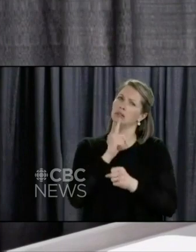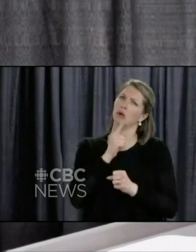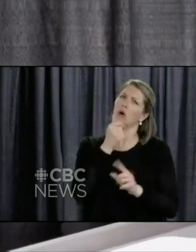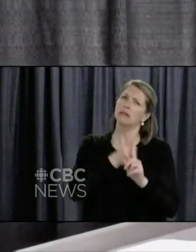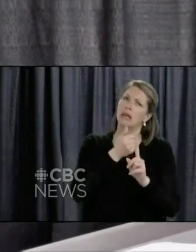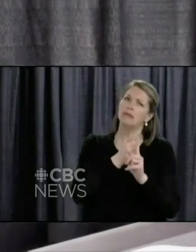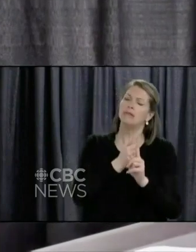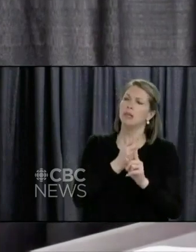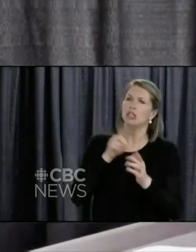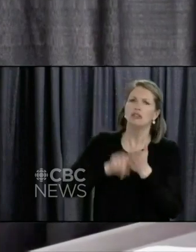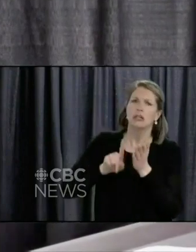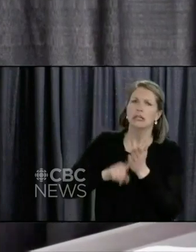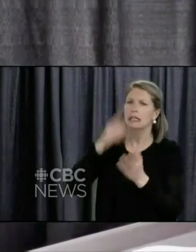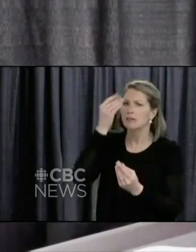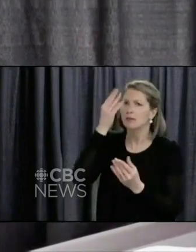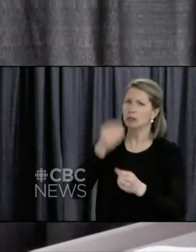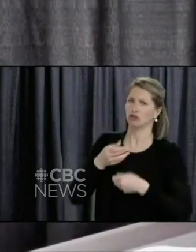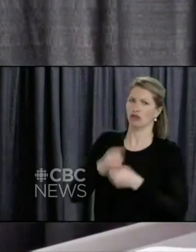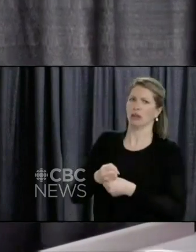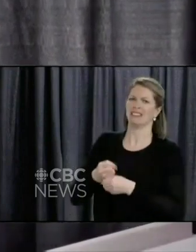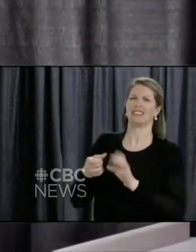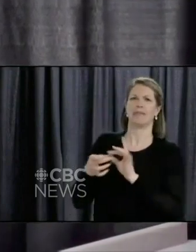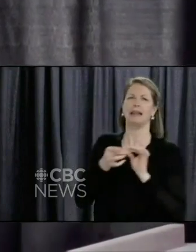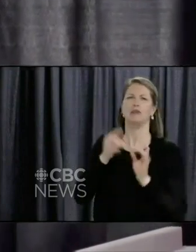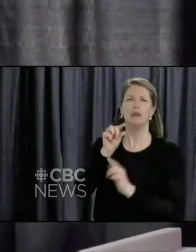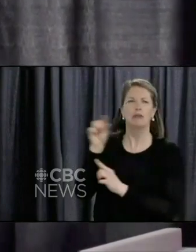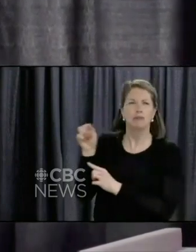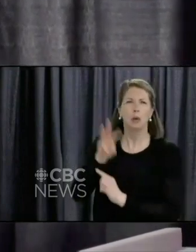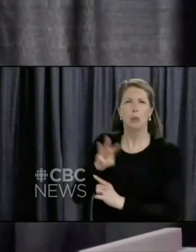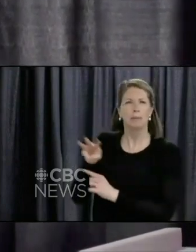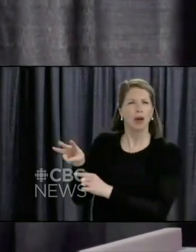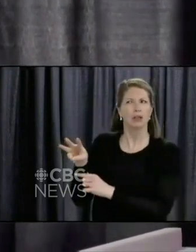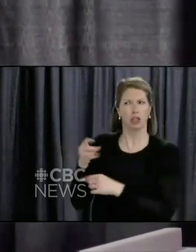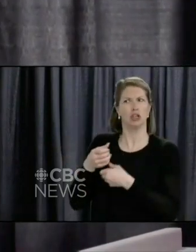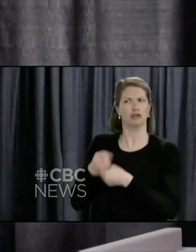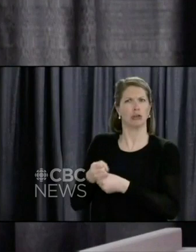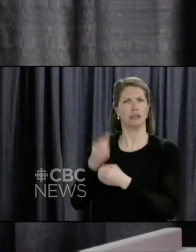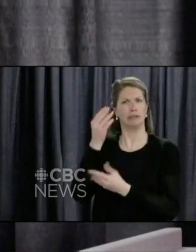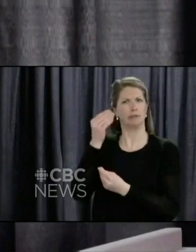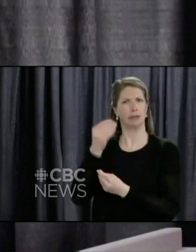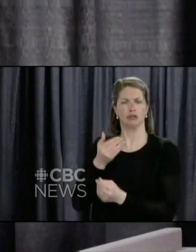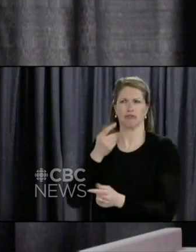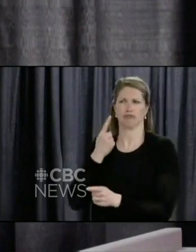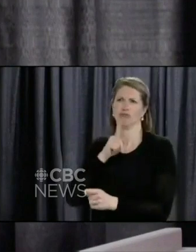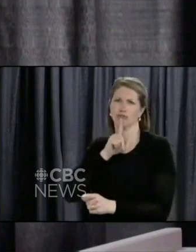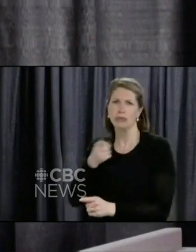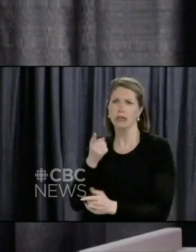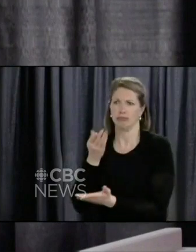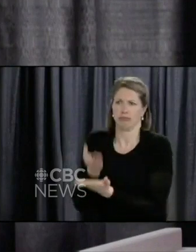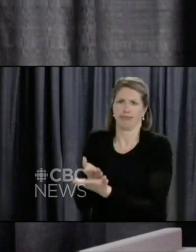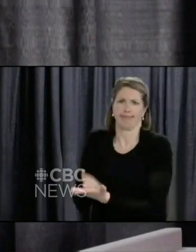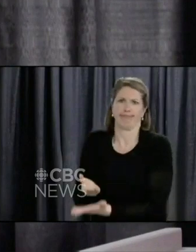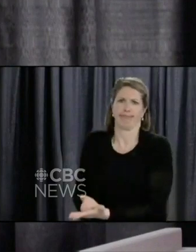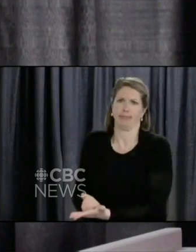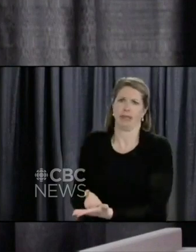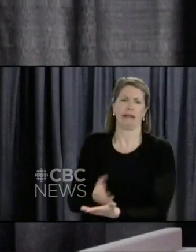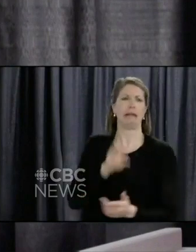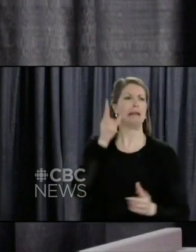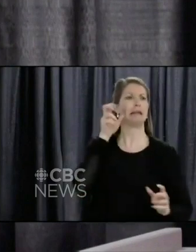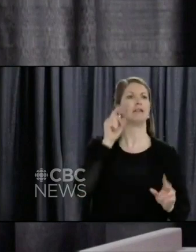and reliable sources for your information about COVID-19 to ensure you have the most up-to-date and accurate